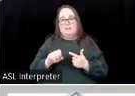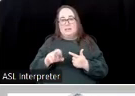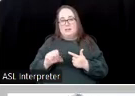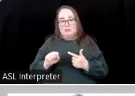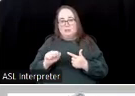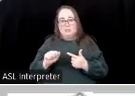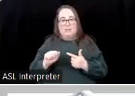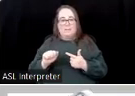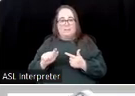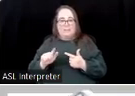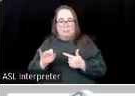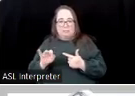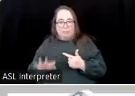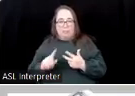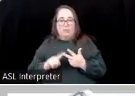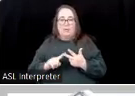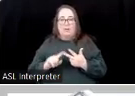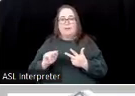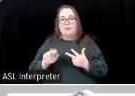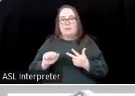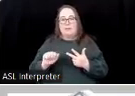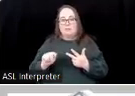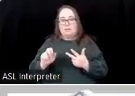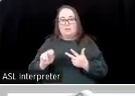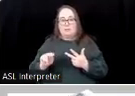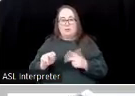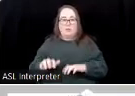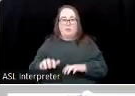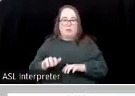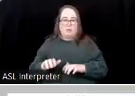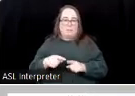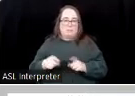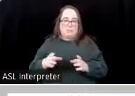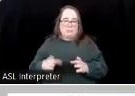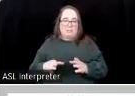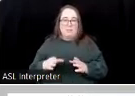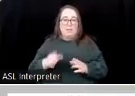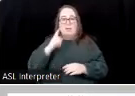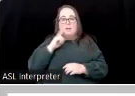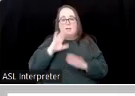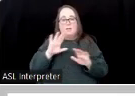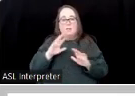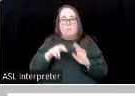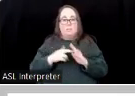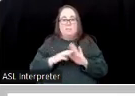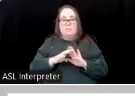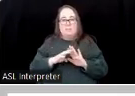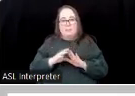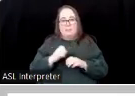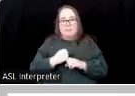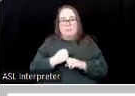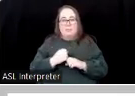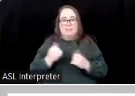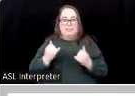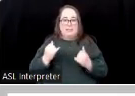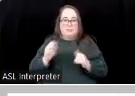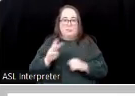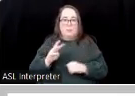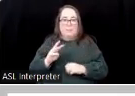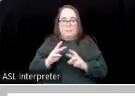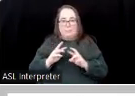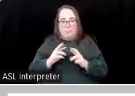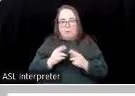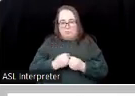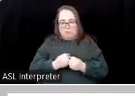ASL interpreter, and Cara D., our CART specialist, for their roles in developing and producing today's webinar.